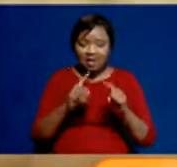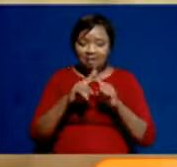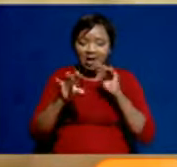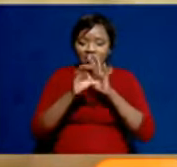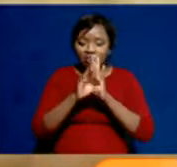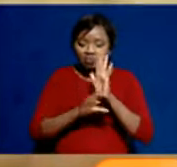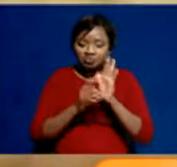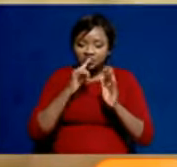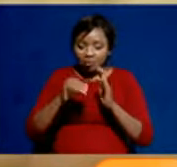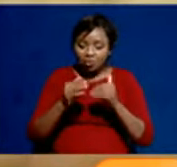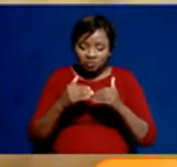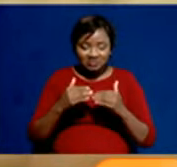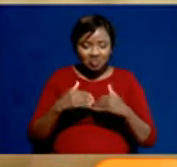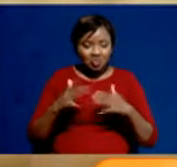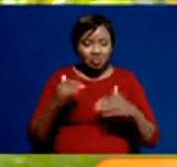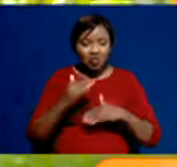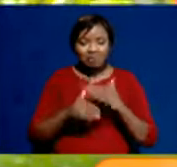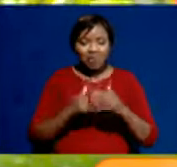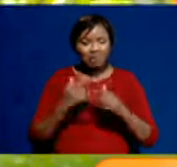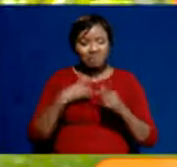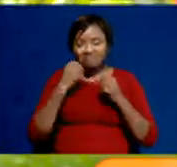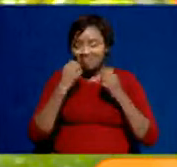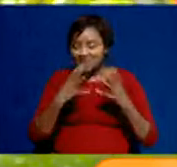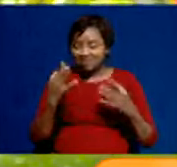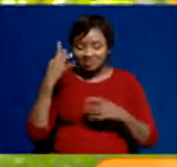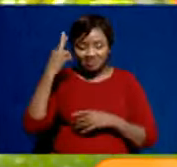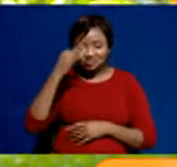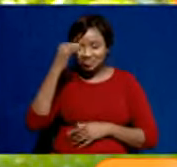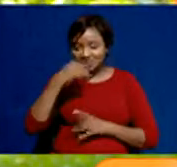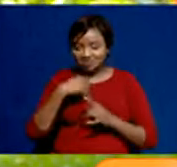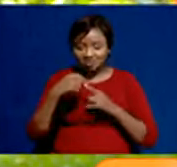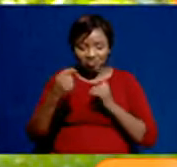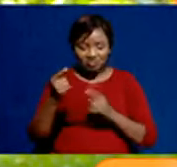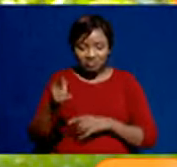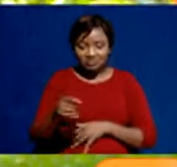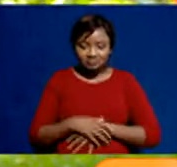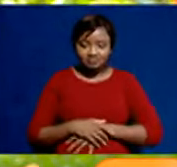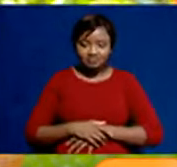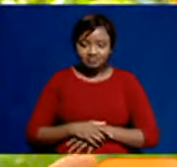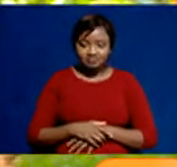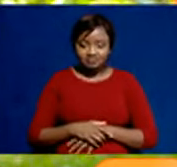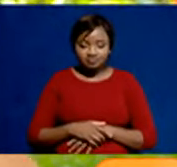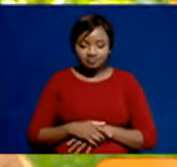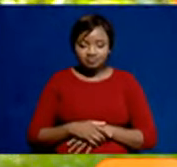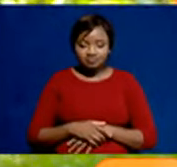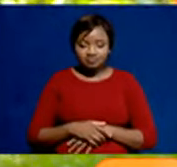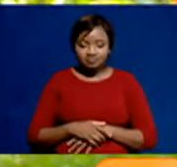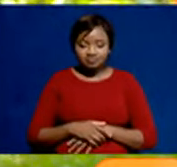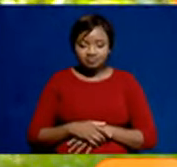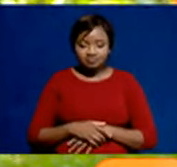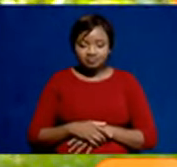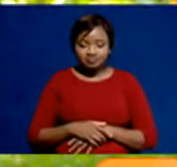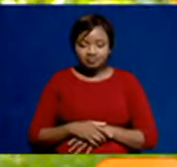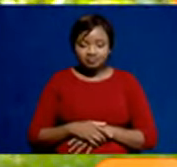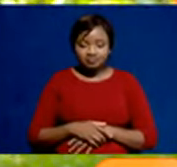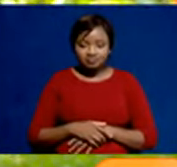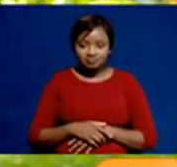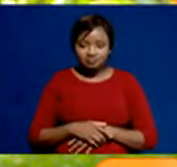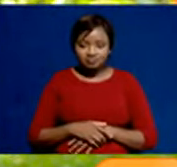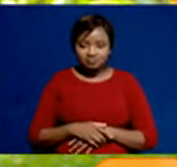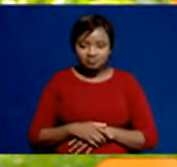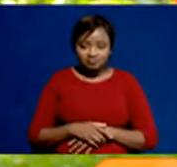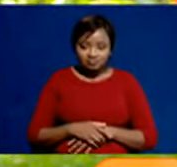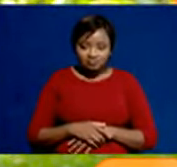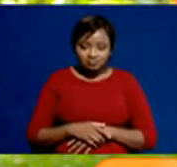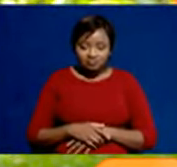there are many things. Yeah. Let me ask you this, because post that election, you made a few statements that